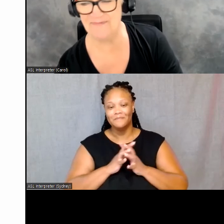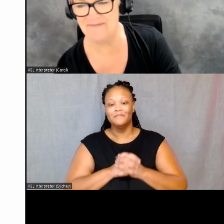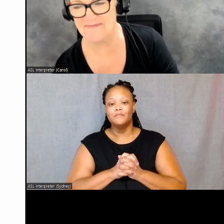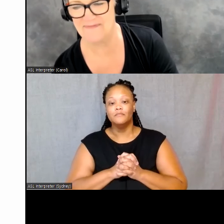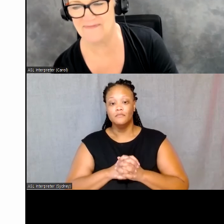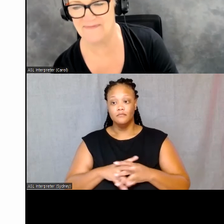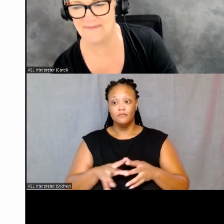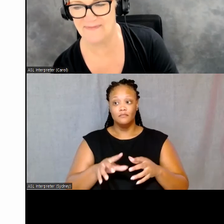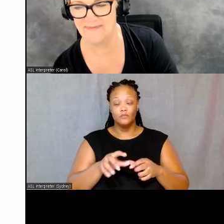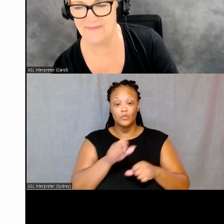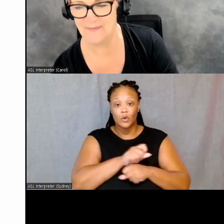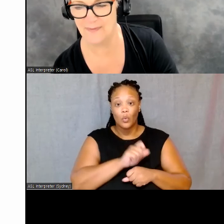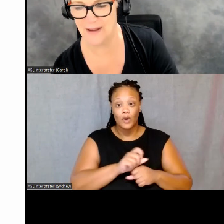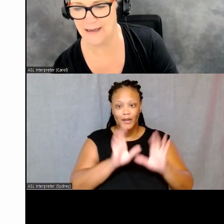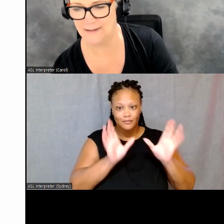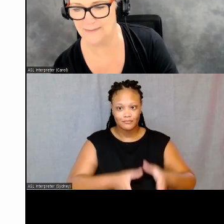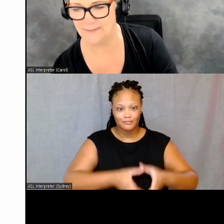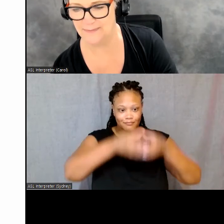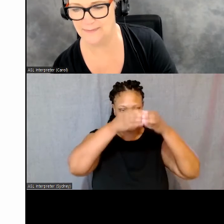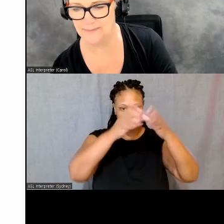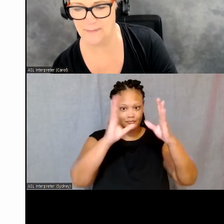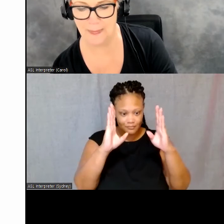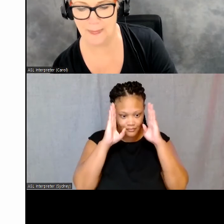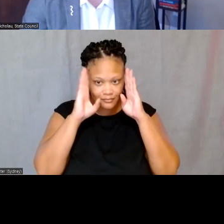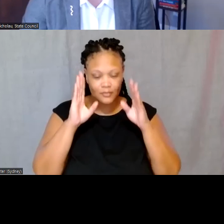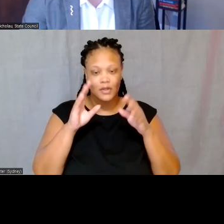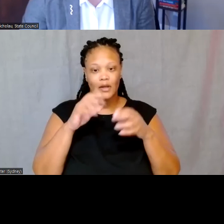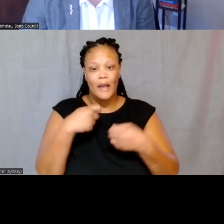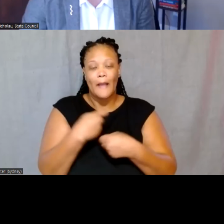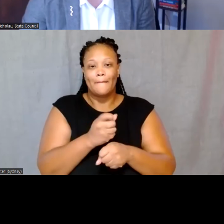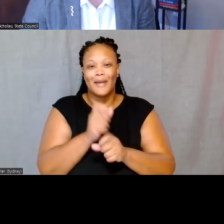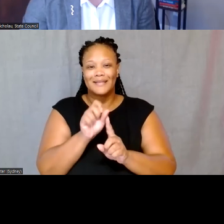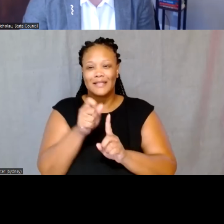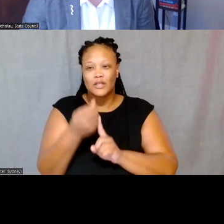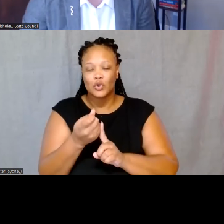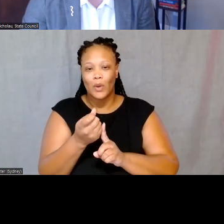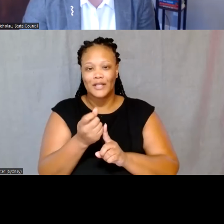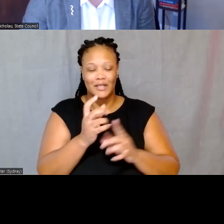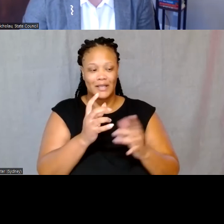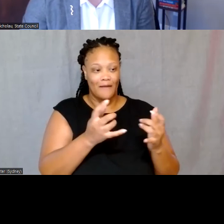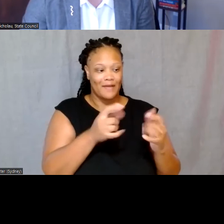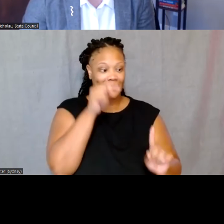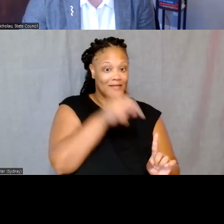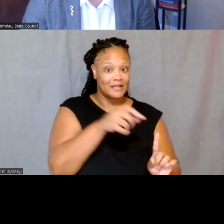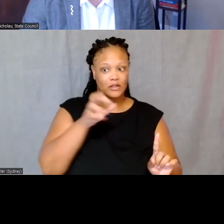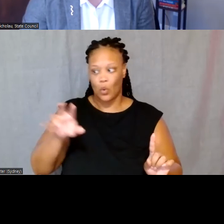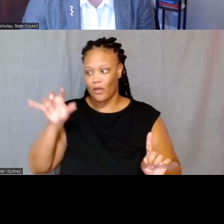Working in silos creates a this or that. It creates the feeling of a false